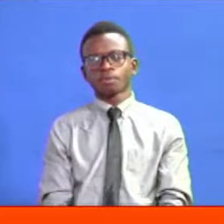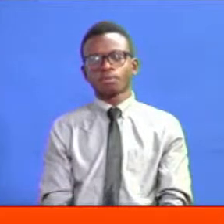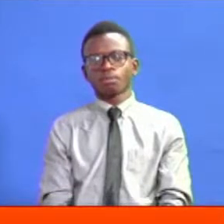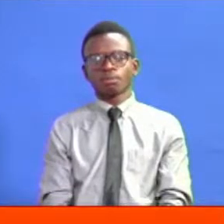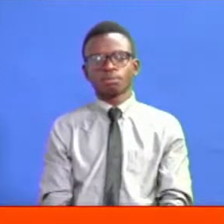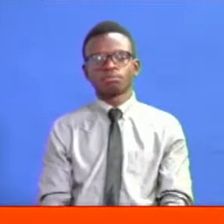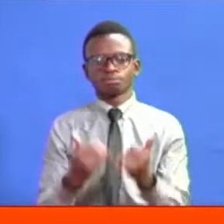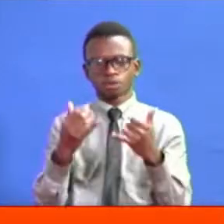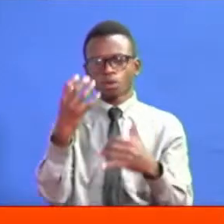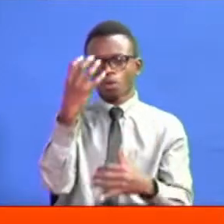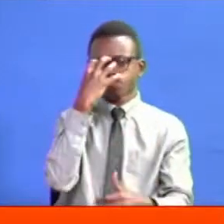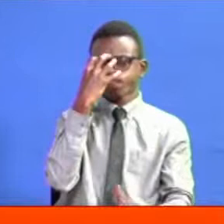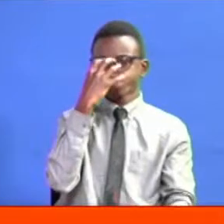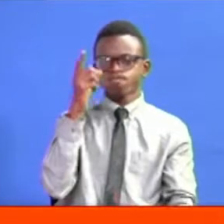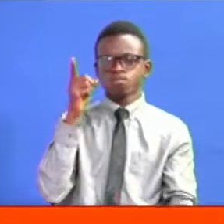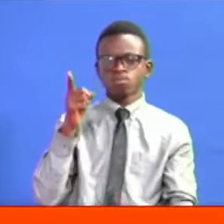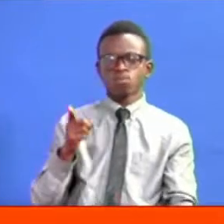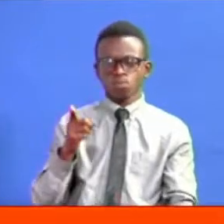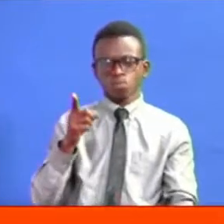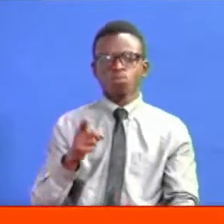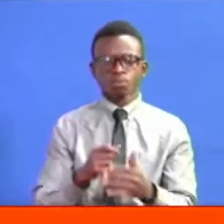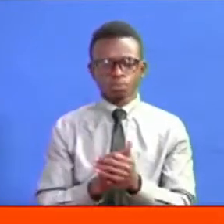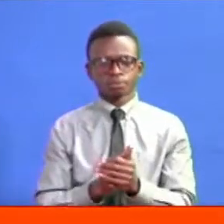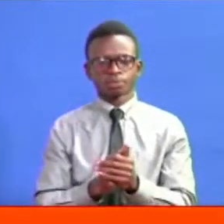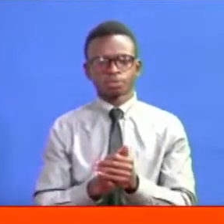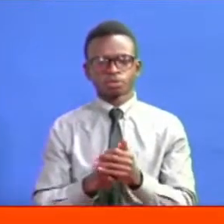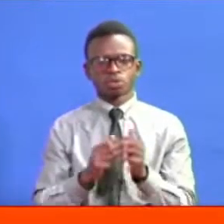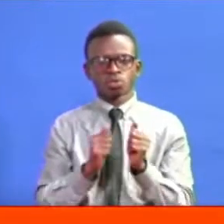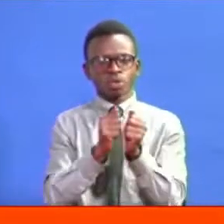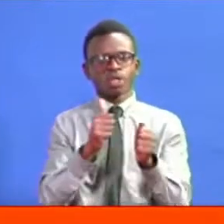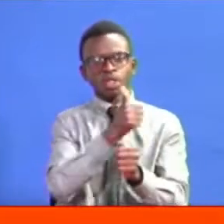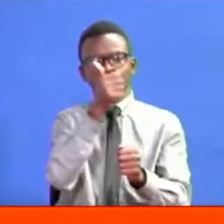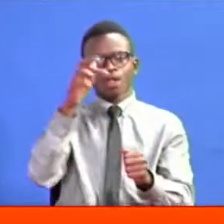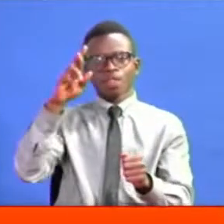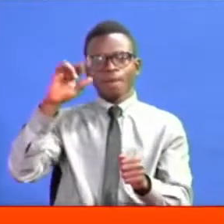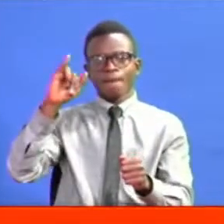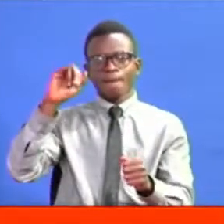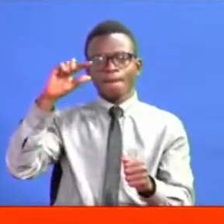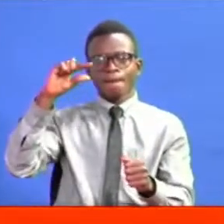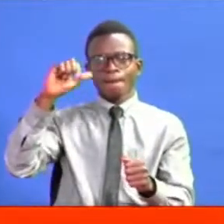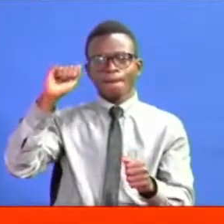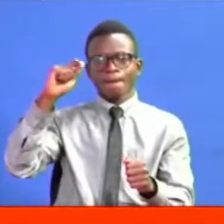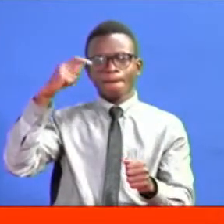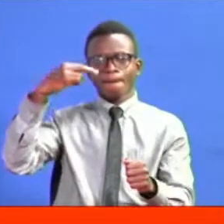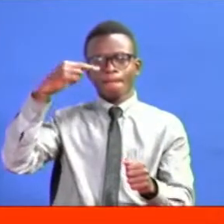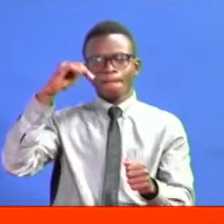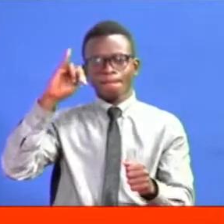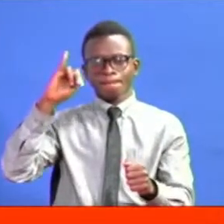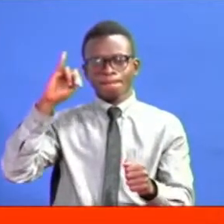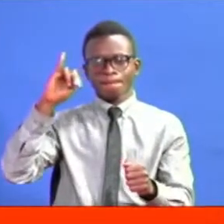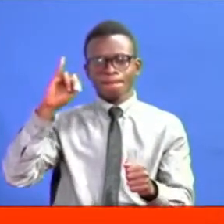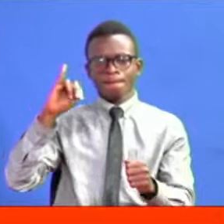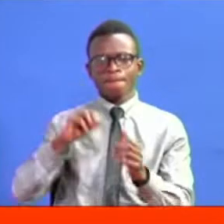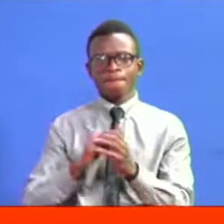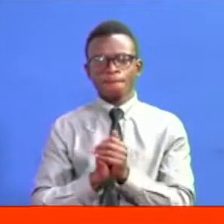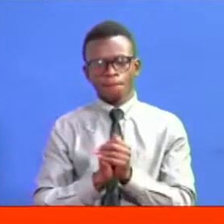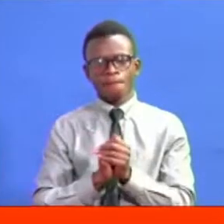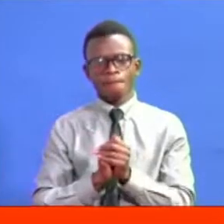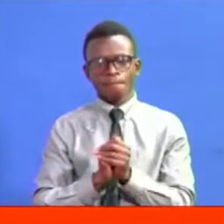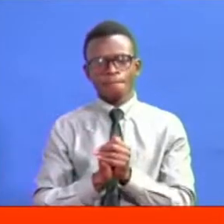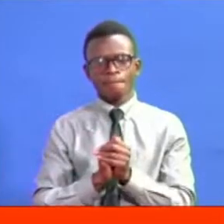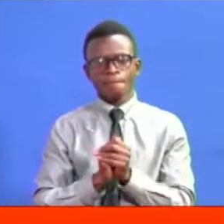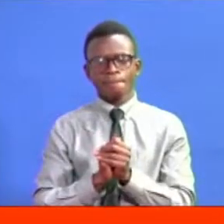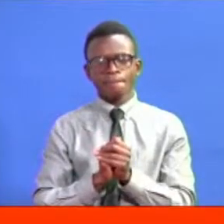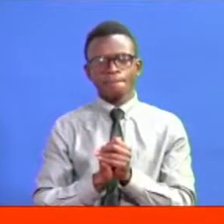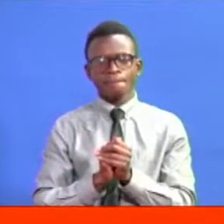Well, now Deputy President Dr. William Ruto, accompanied by his presidential running mate of the Kenya Kwanza coalition, Rigathi